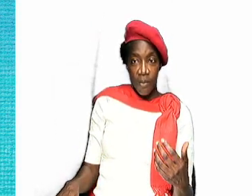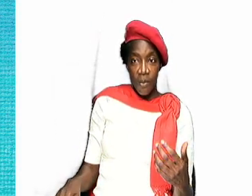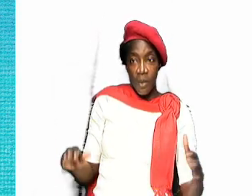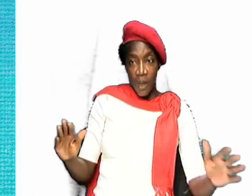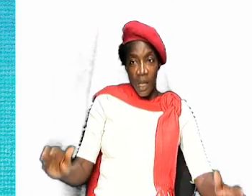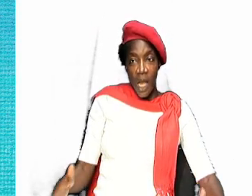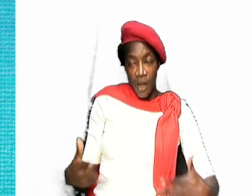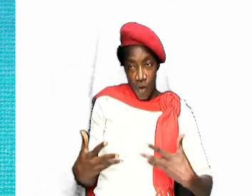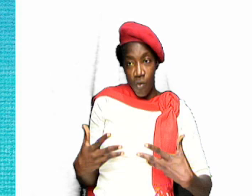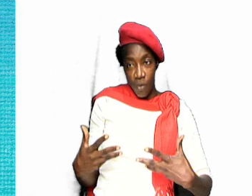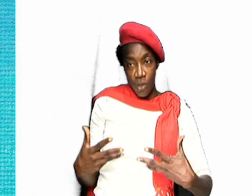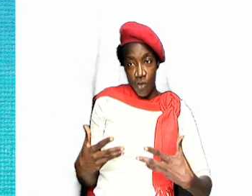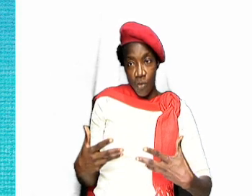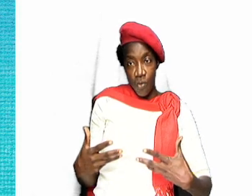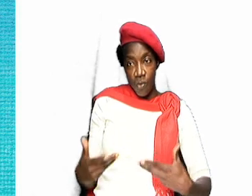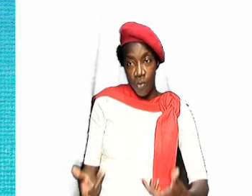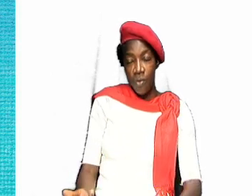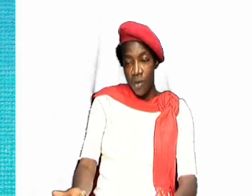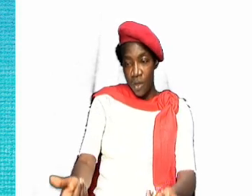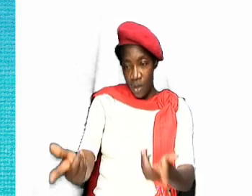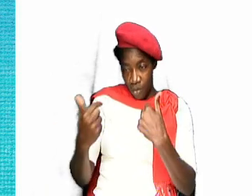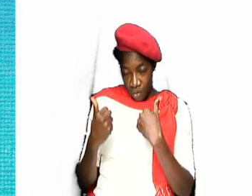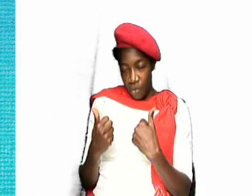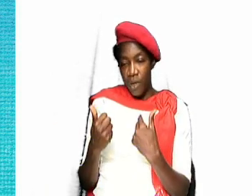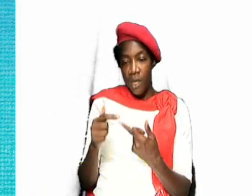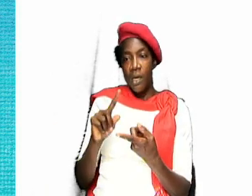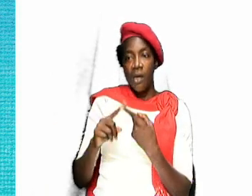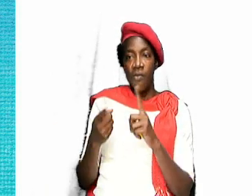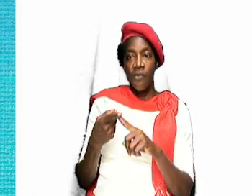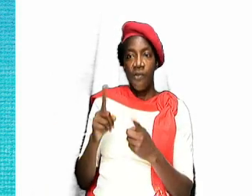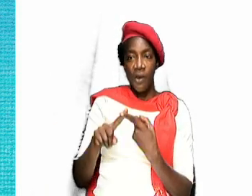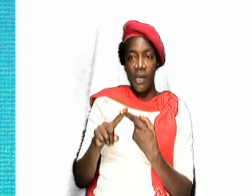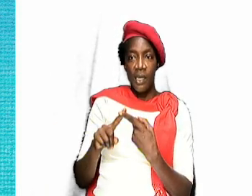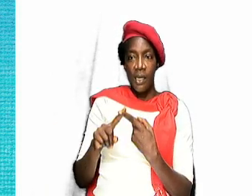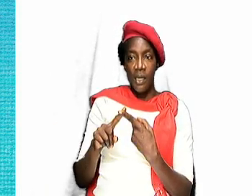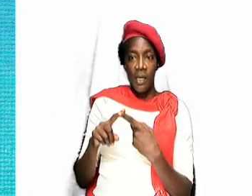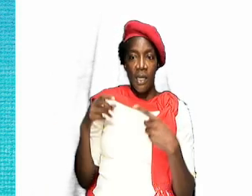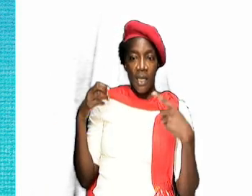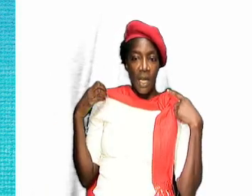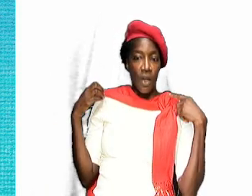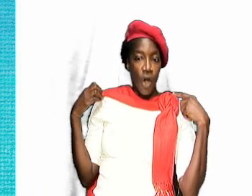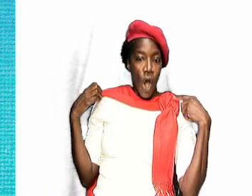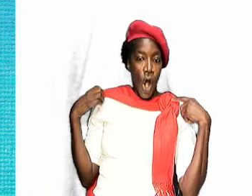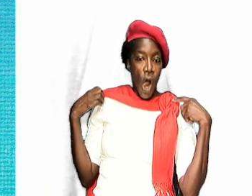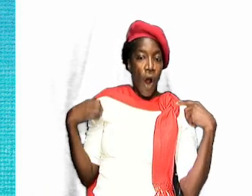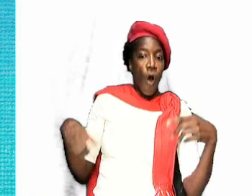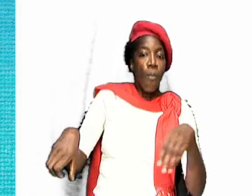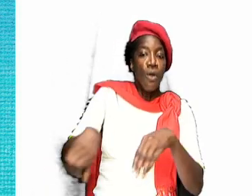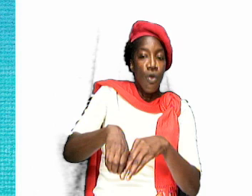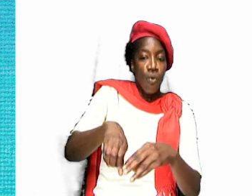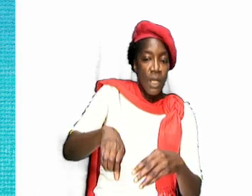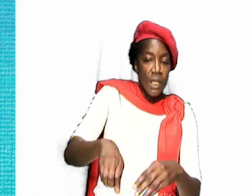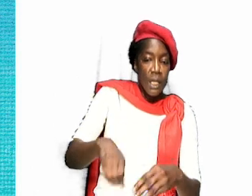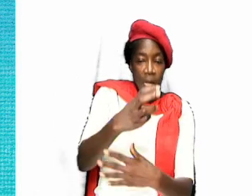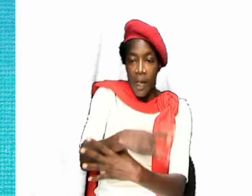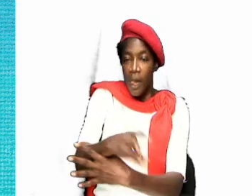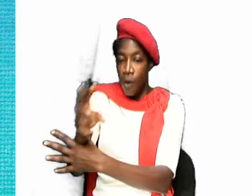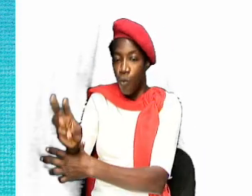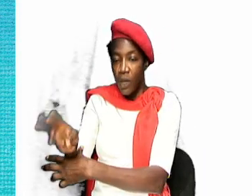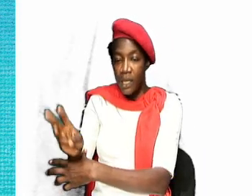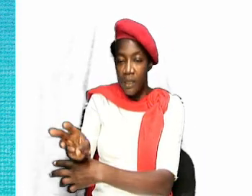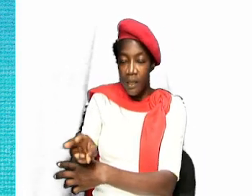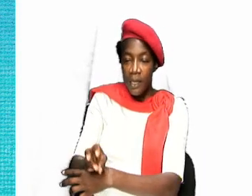to carry a friend. Then there is community canvassing, and this will be held immediately